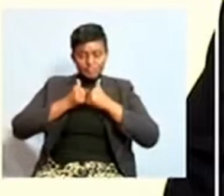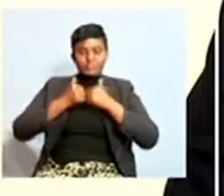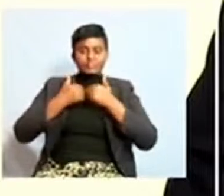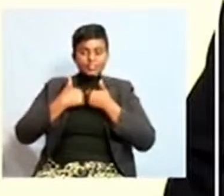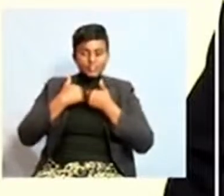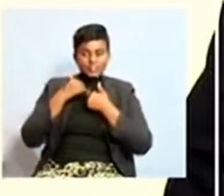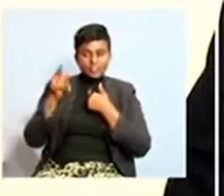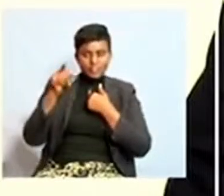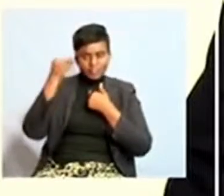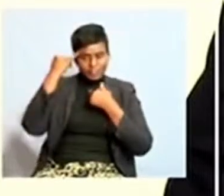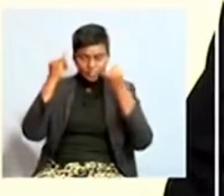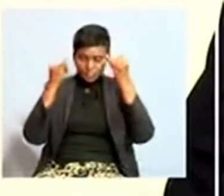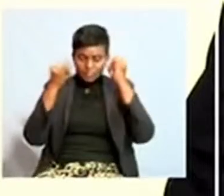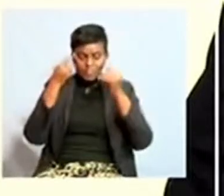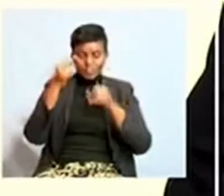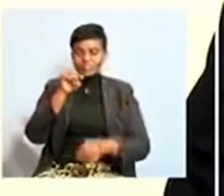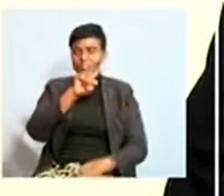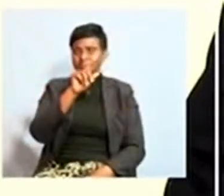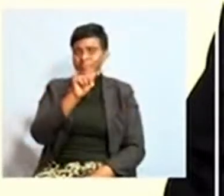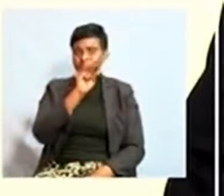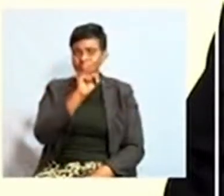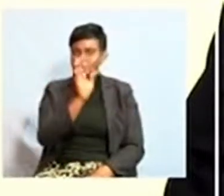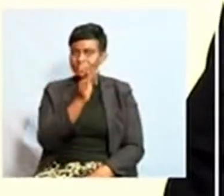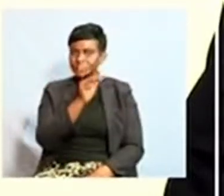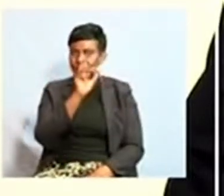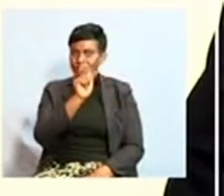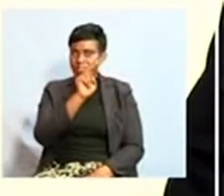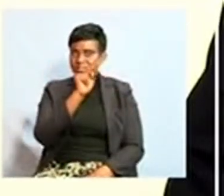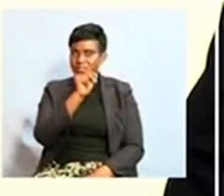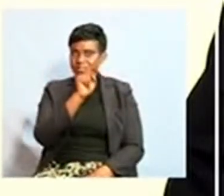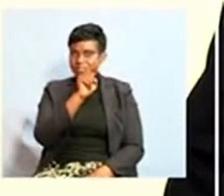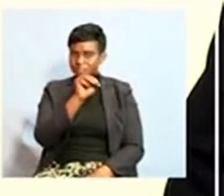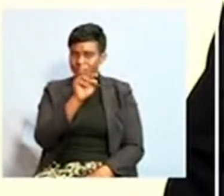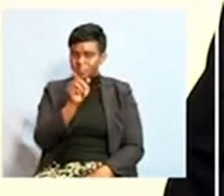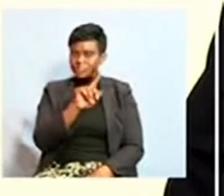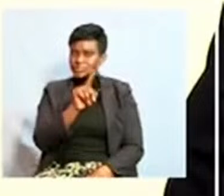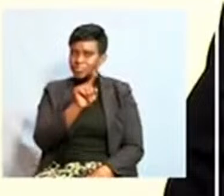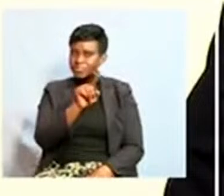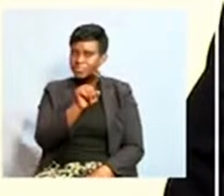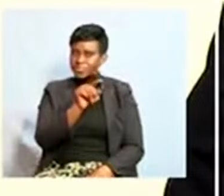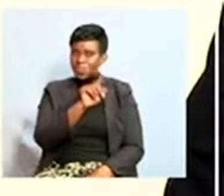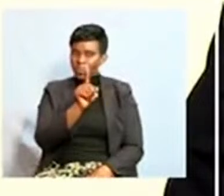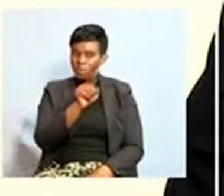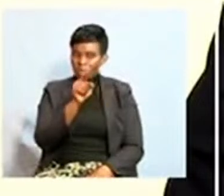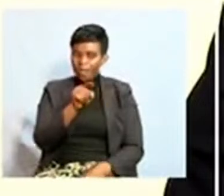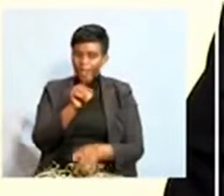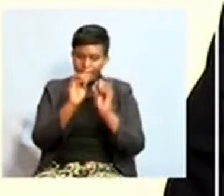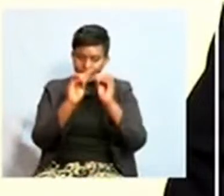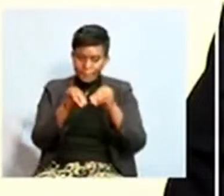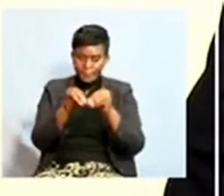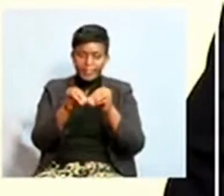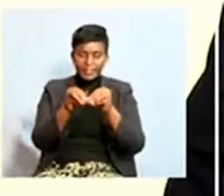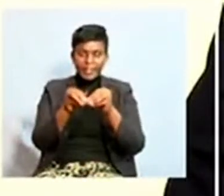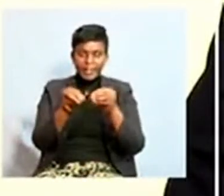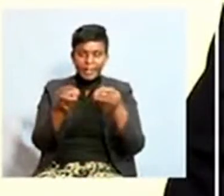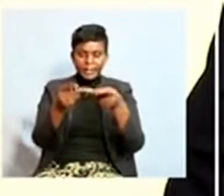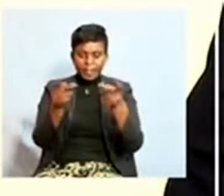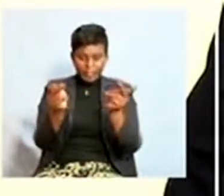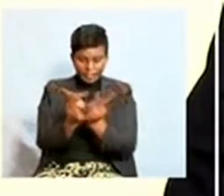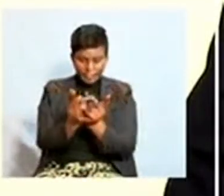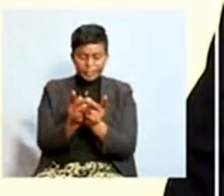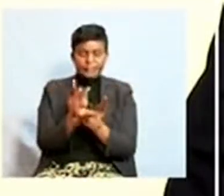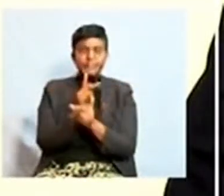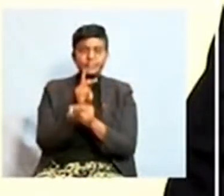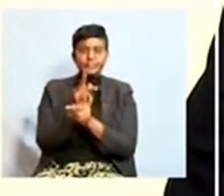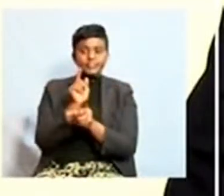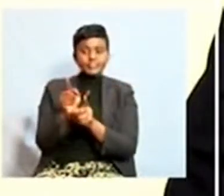the idea of Zam-Atom, the issue of where would the plant be situated was